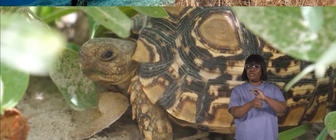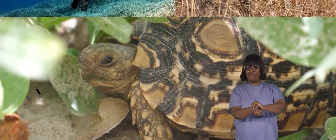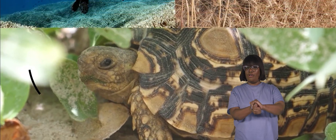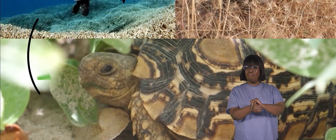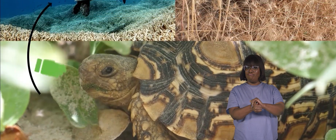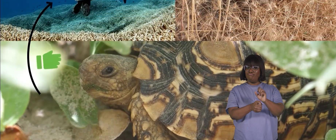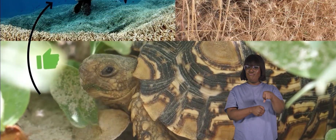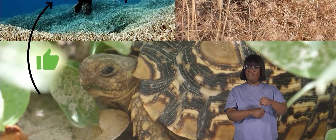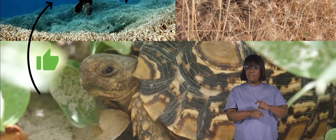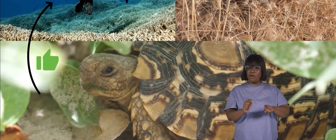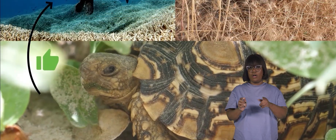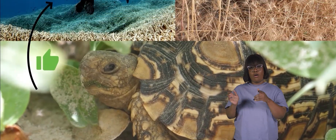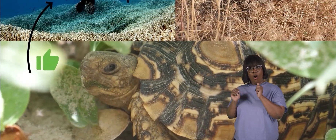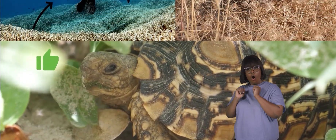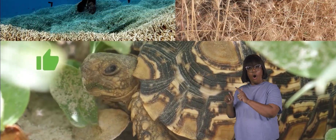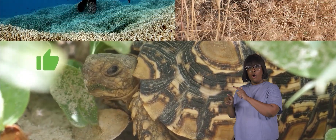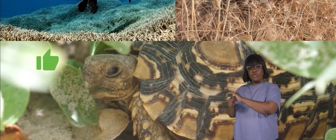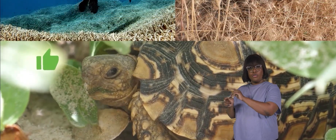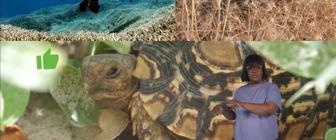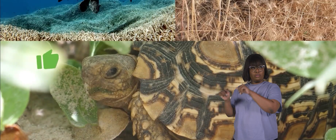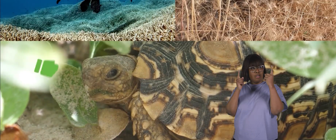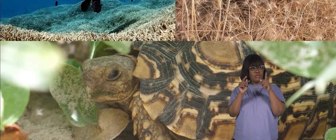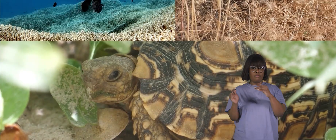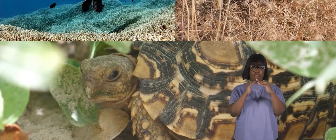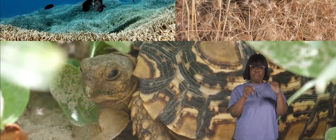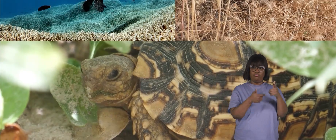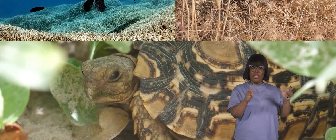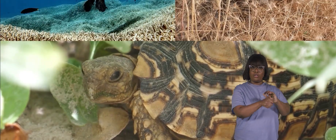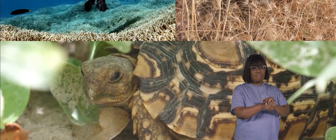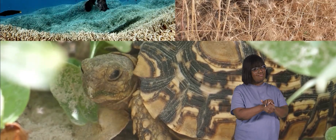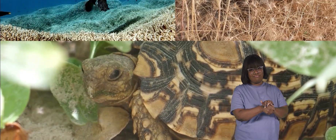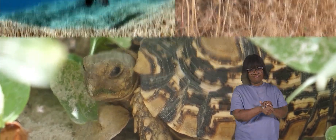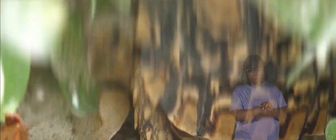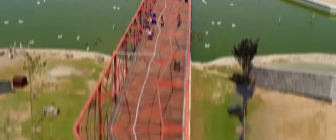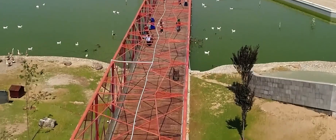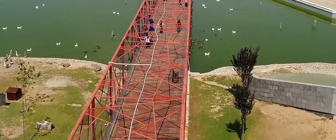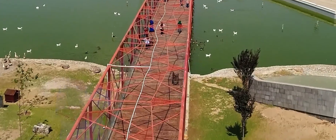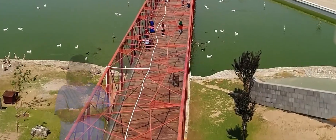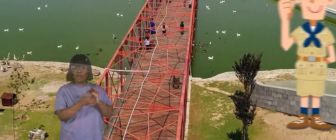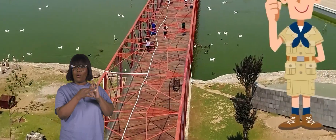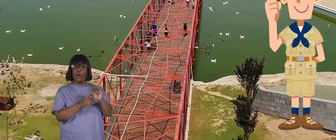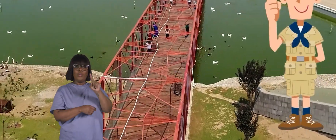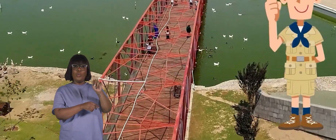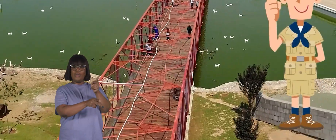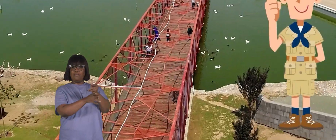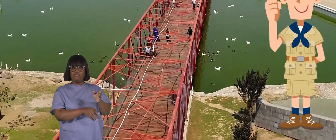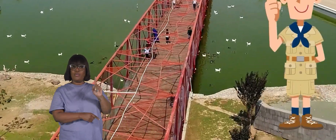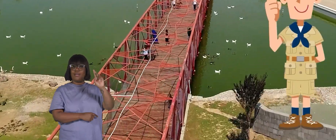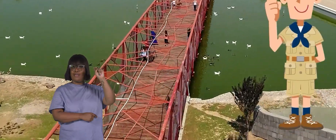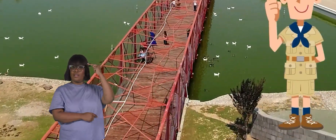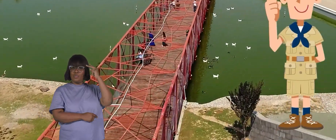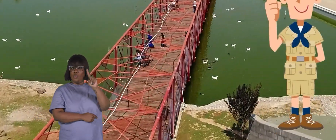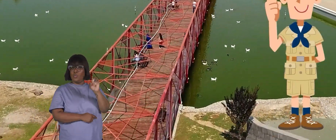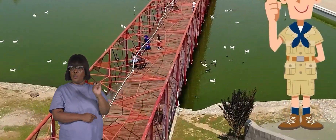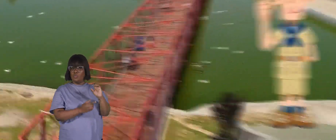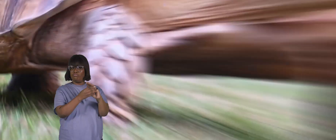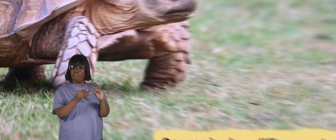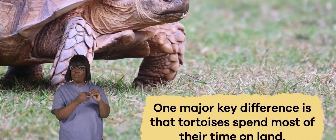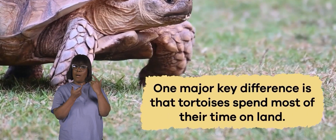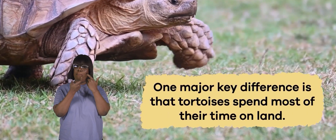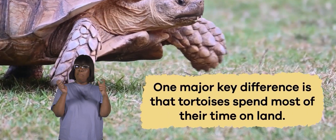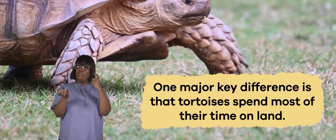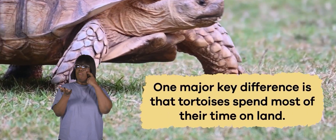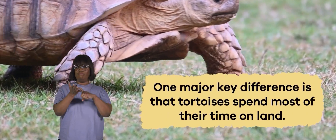tortoises are also turtles, but not all turtles are tortoises. According to the zookeepers at the Nashville Zoo,